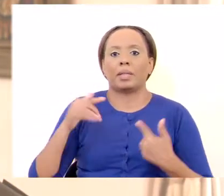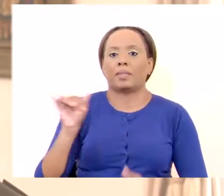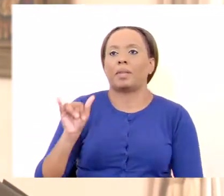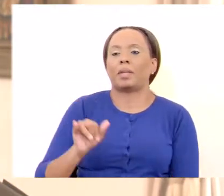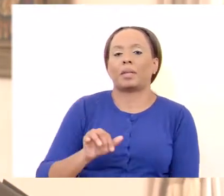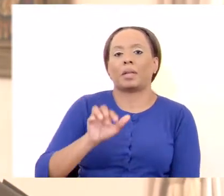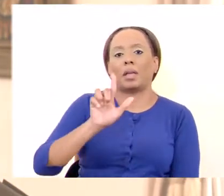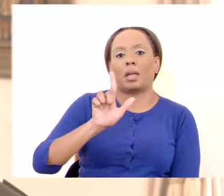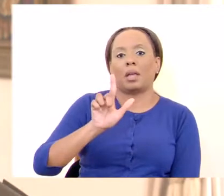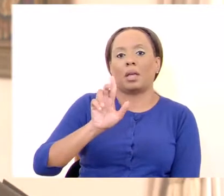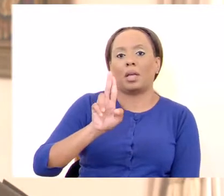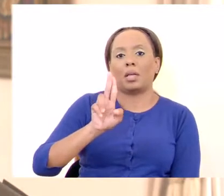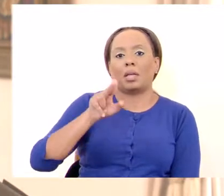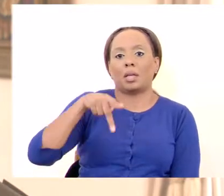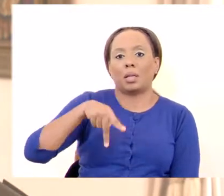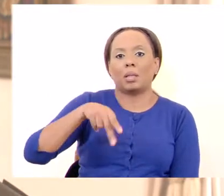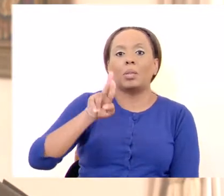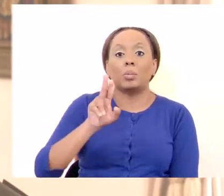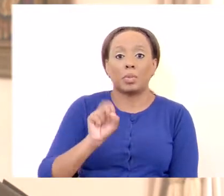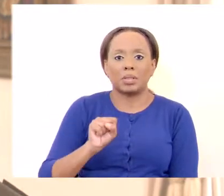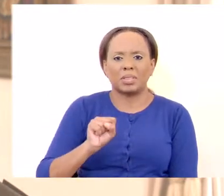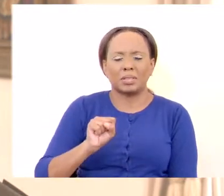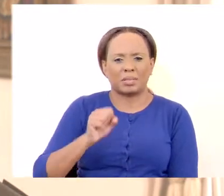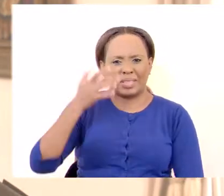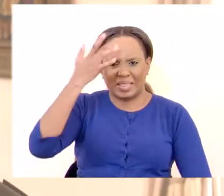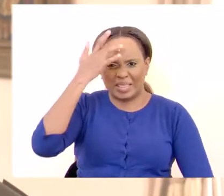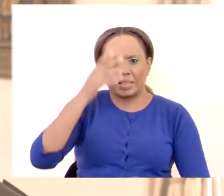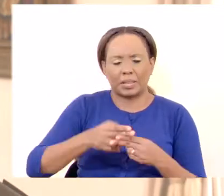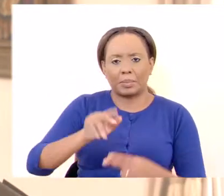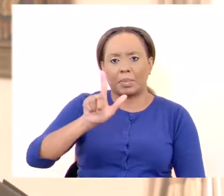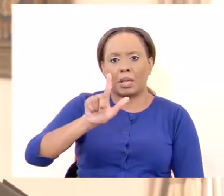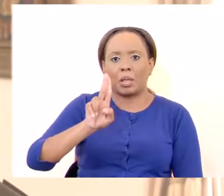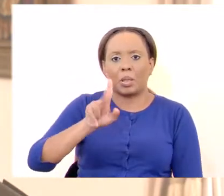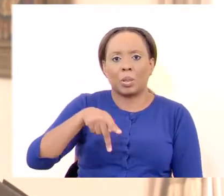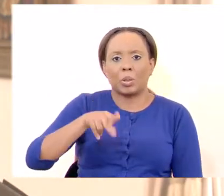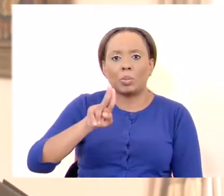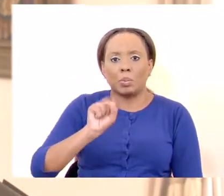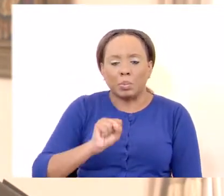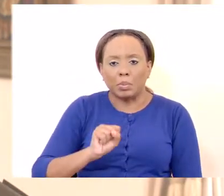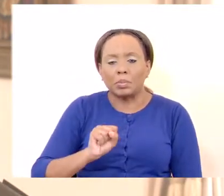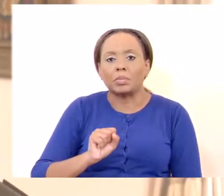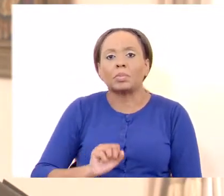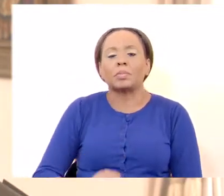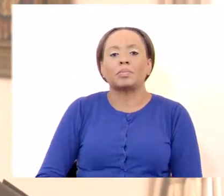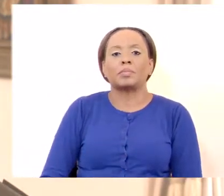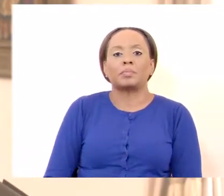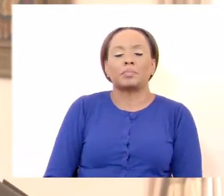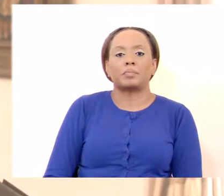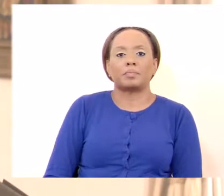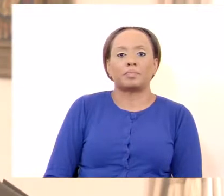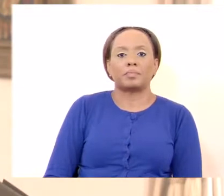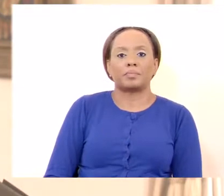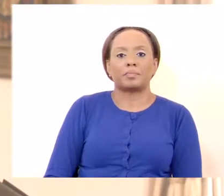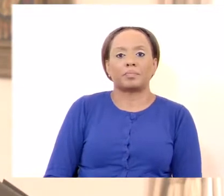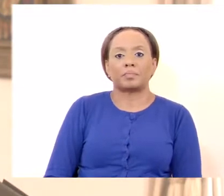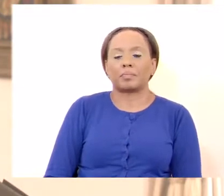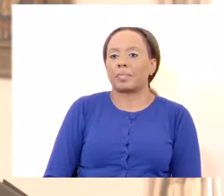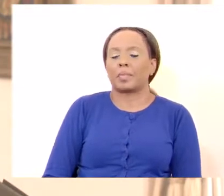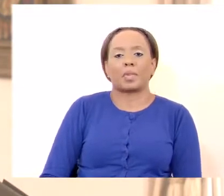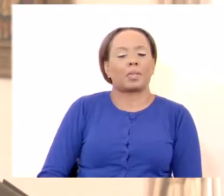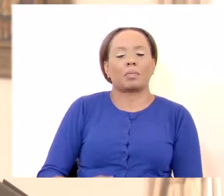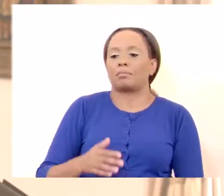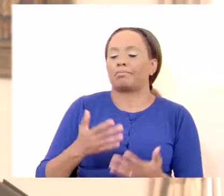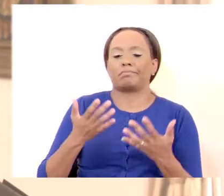or other autoimmune disorders, which we know are higher in our population. These are all unanswered